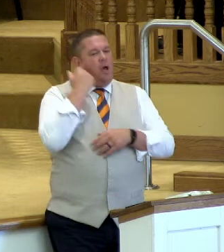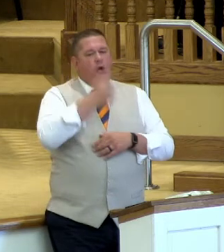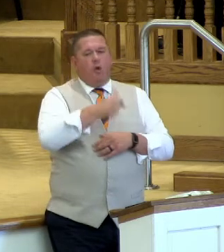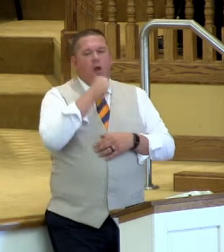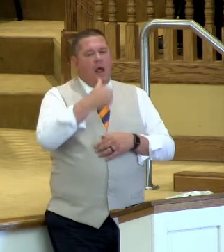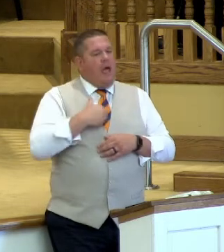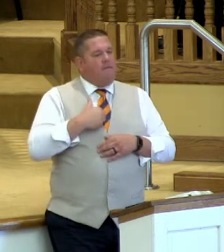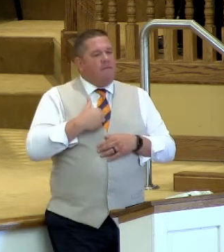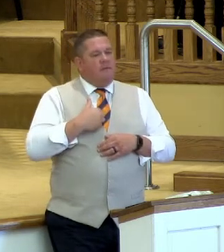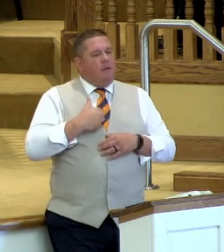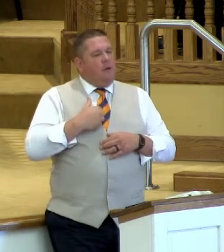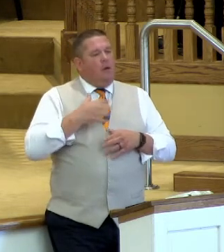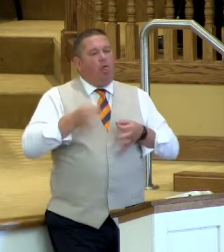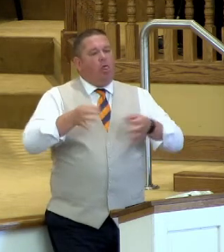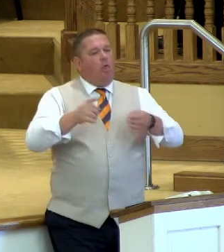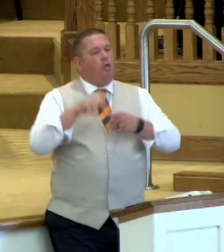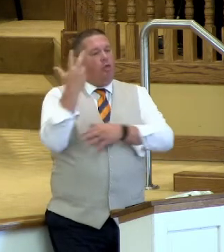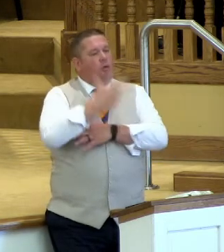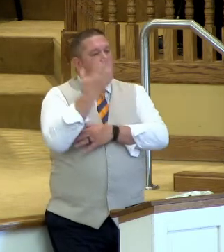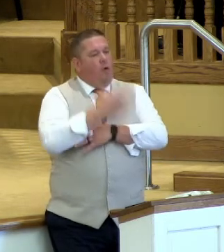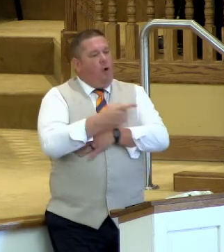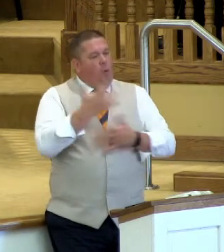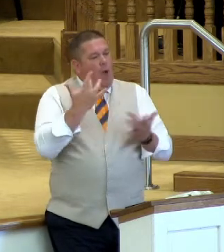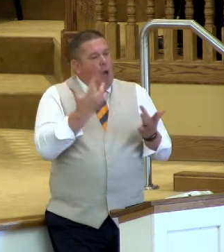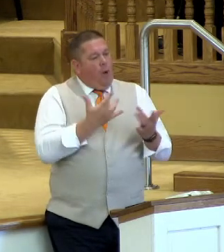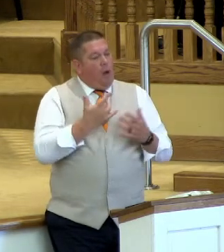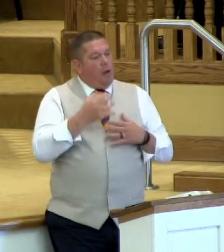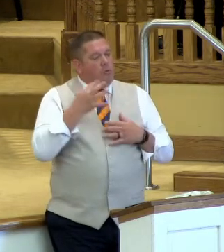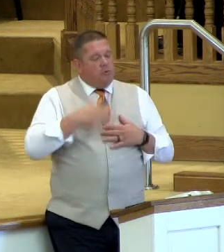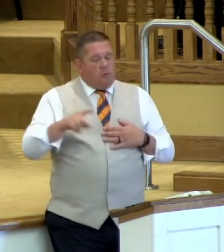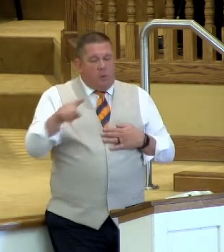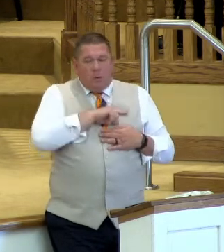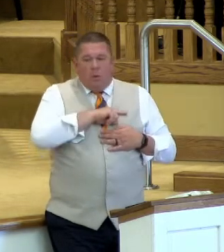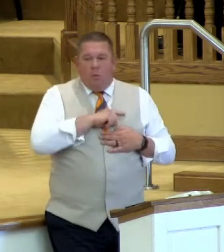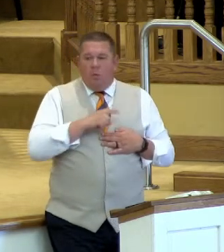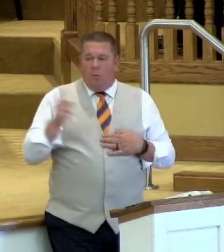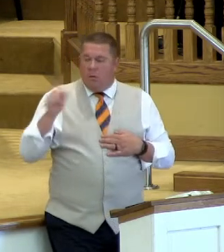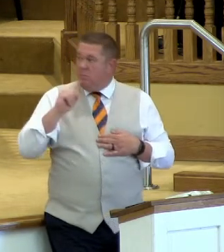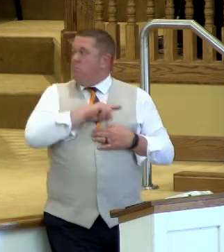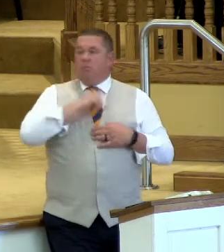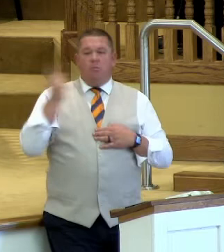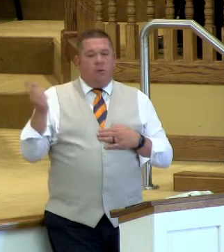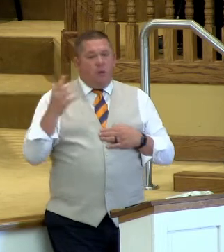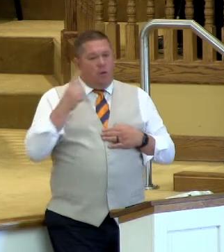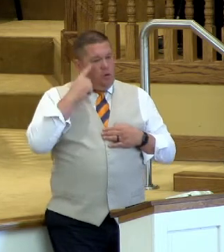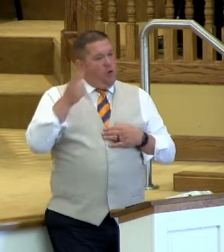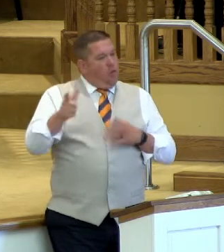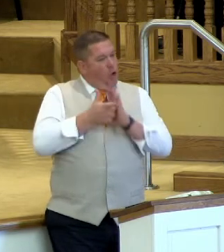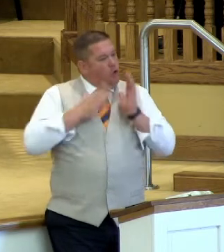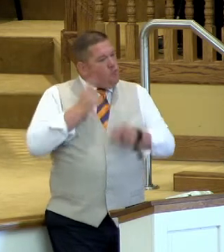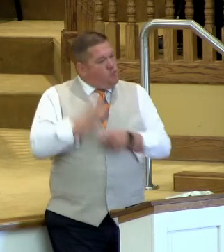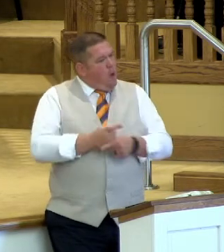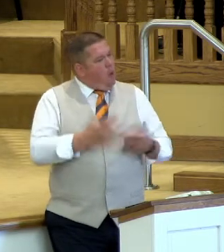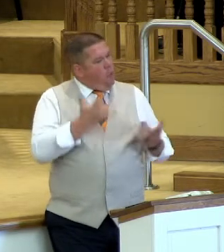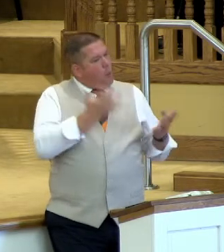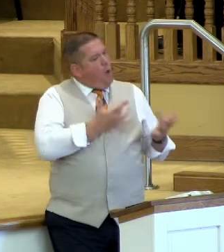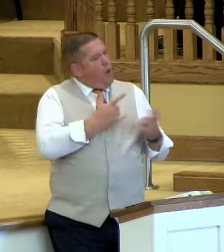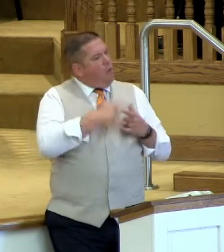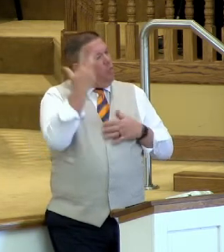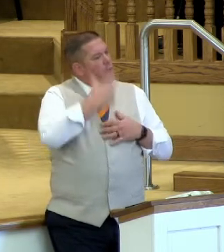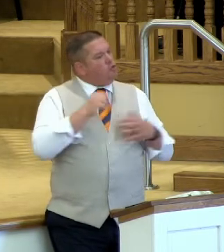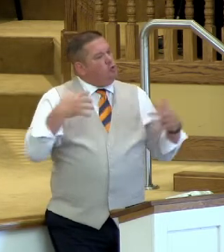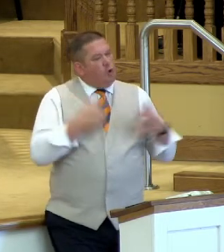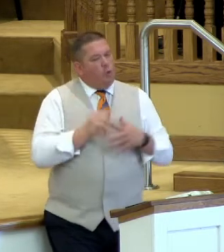you would have had an urgency for my lost soul on my way to hell. And right there, that story really talked to me and it really burdened me because right there, we're